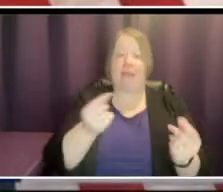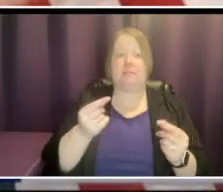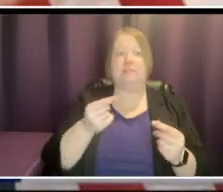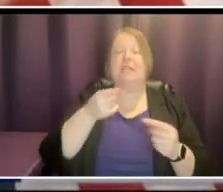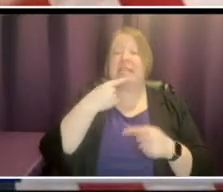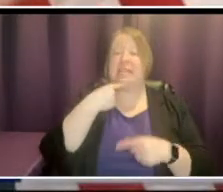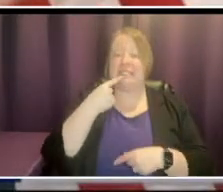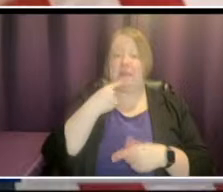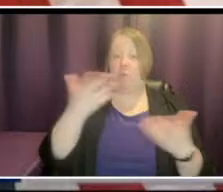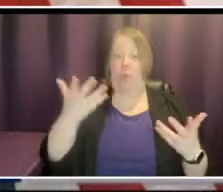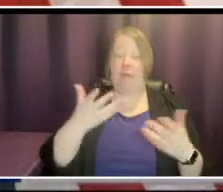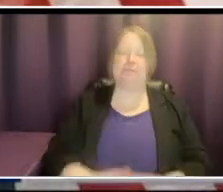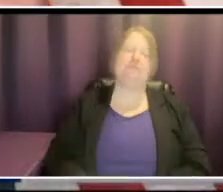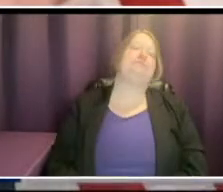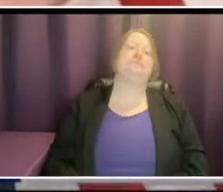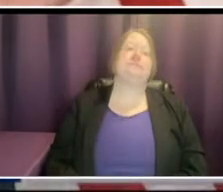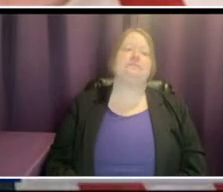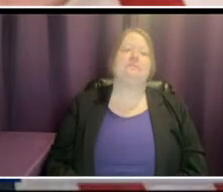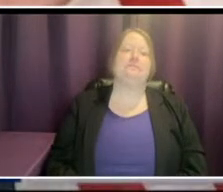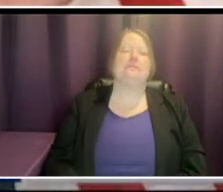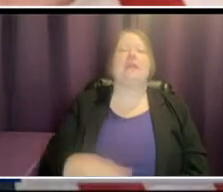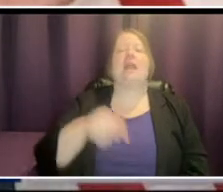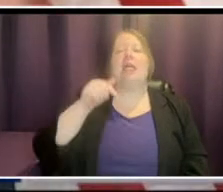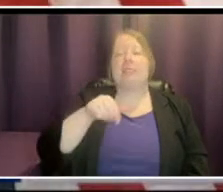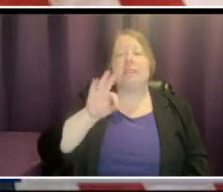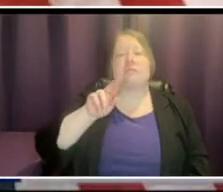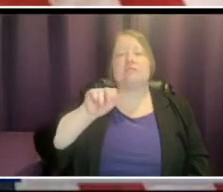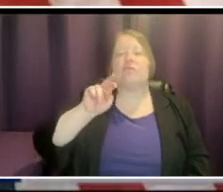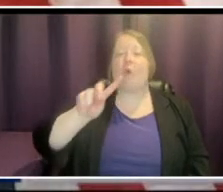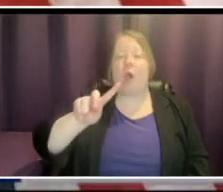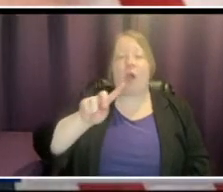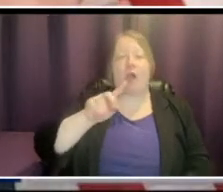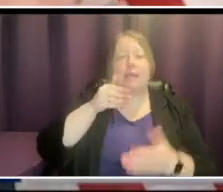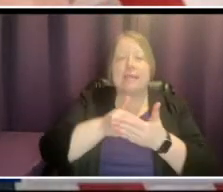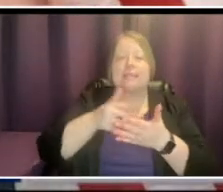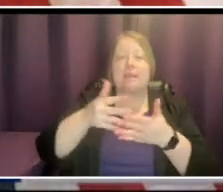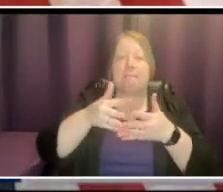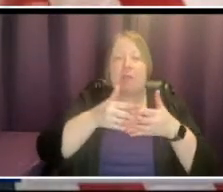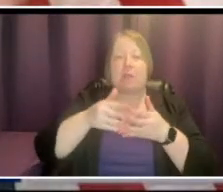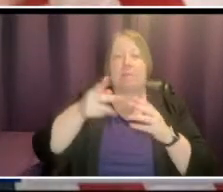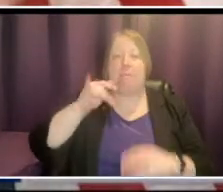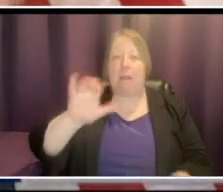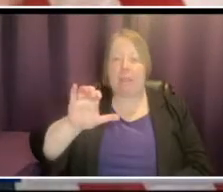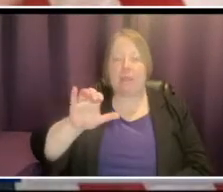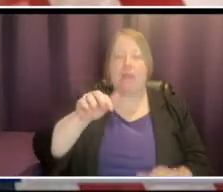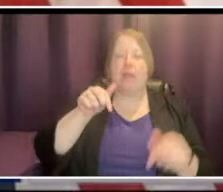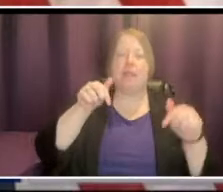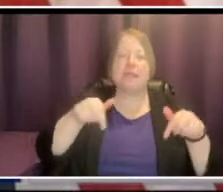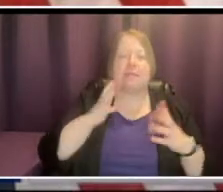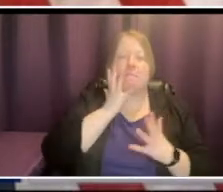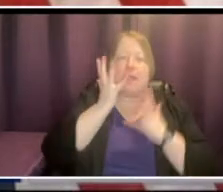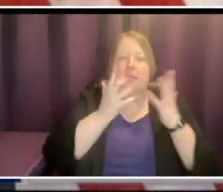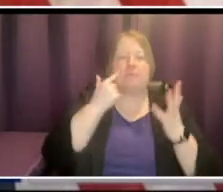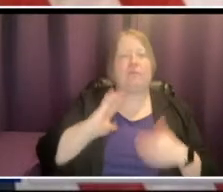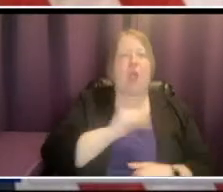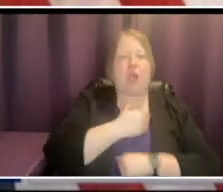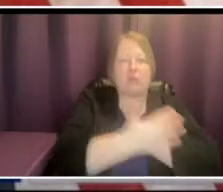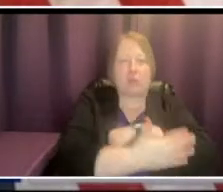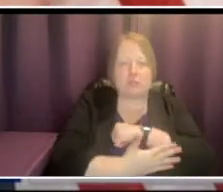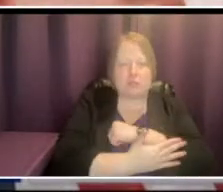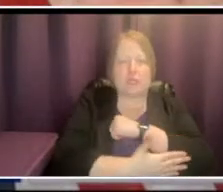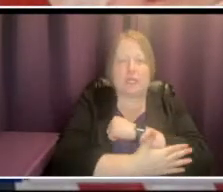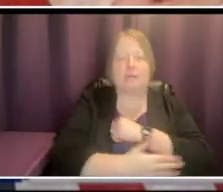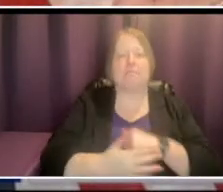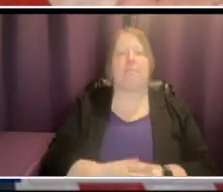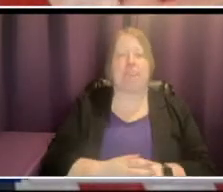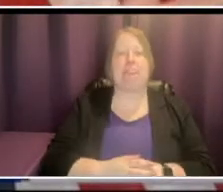This is a fraud on the American public. This is an embarrassment to our country. We